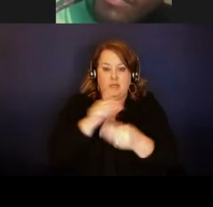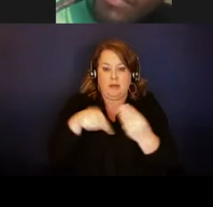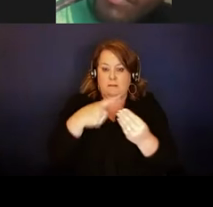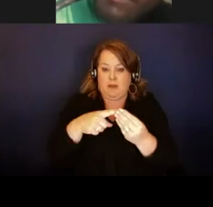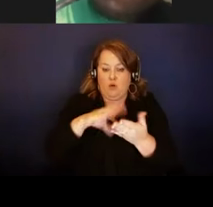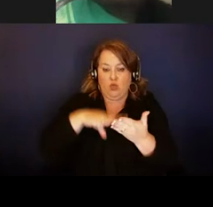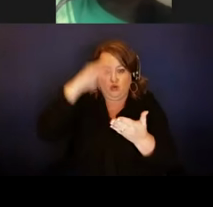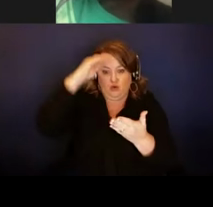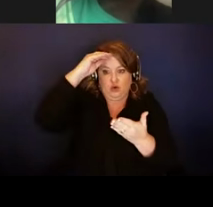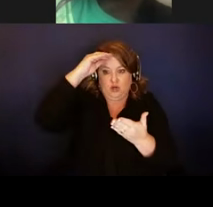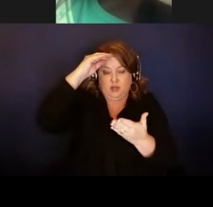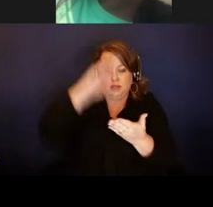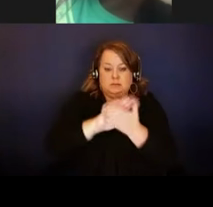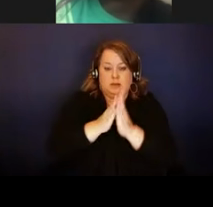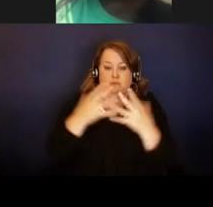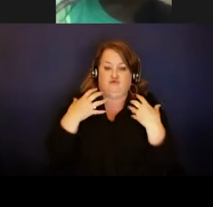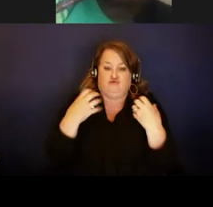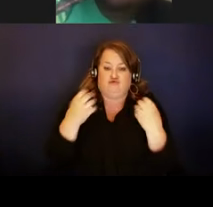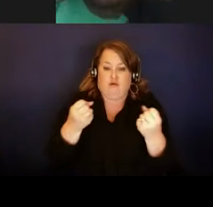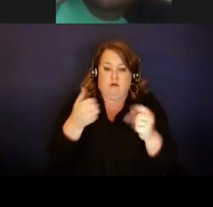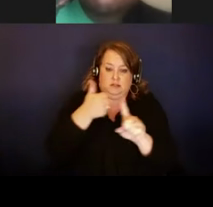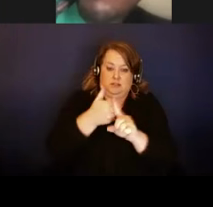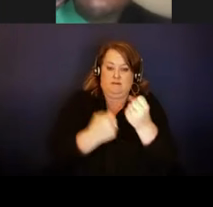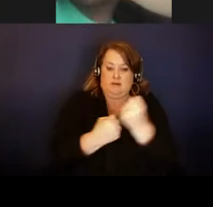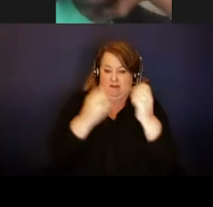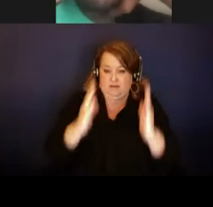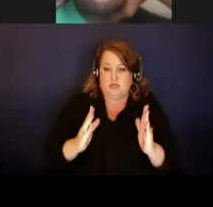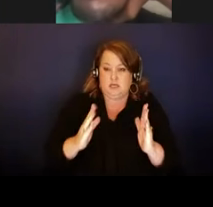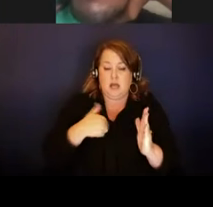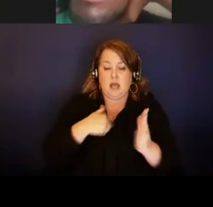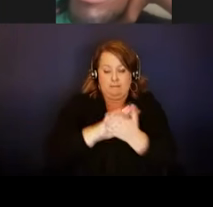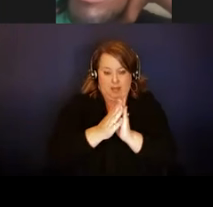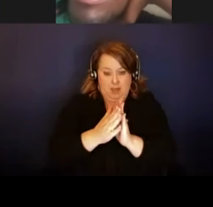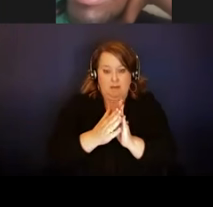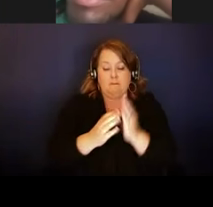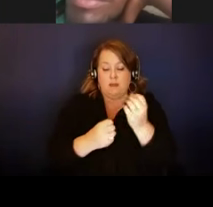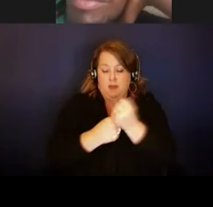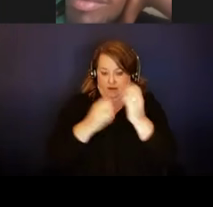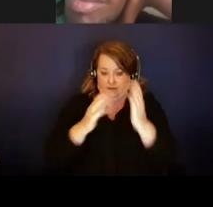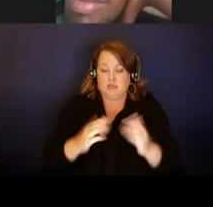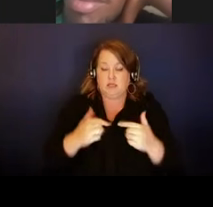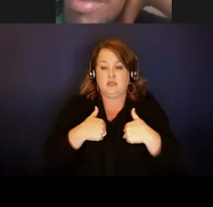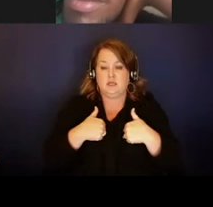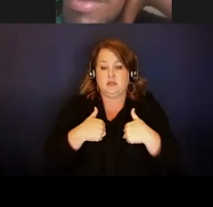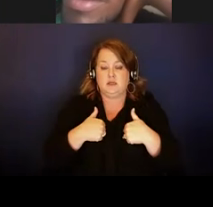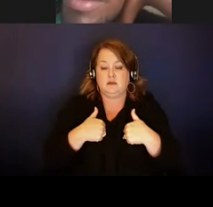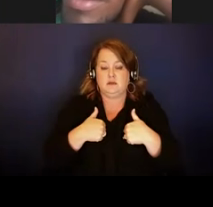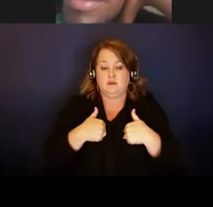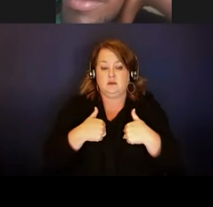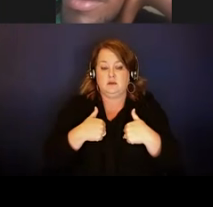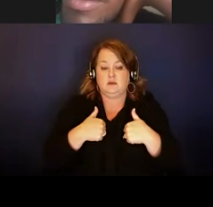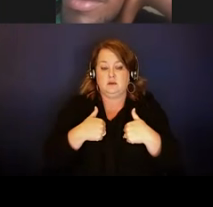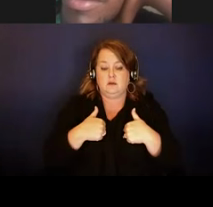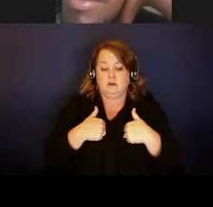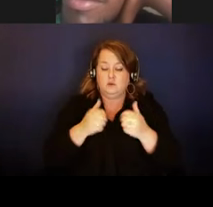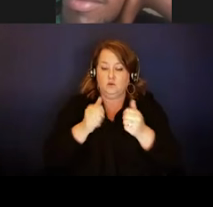to be a stronger self-advocate. And I became one with the involvement